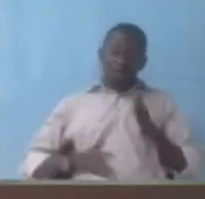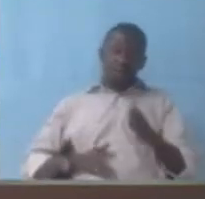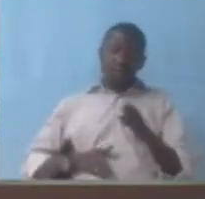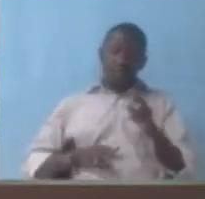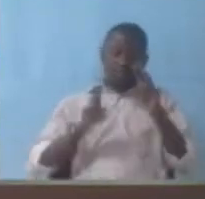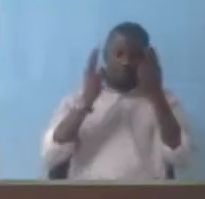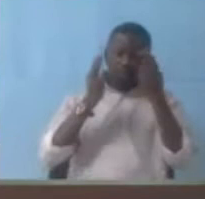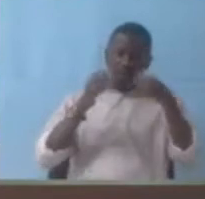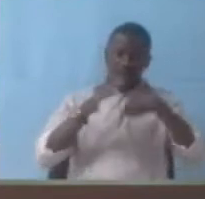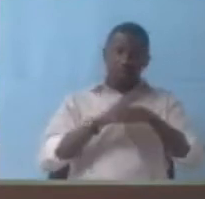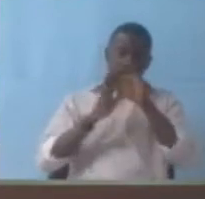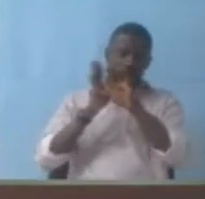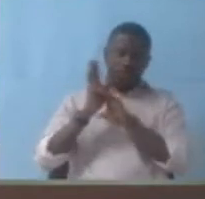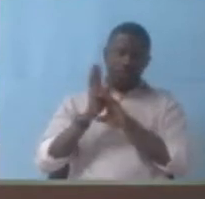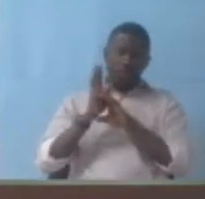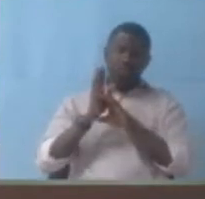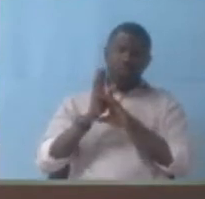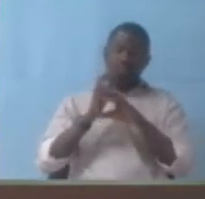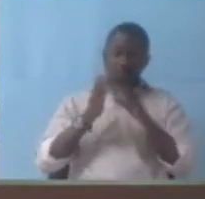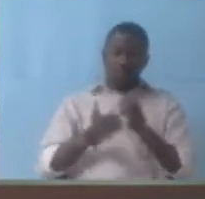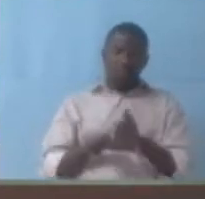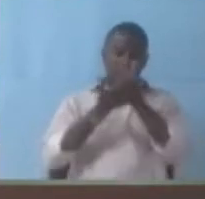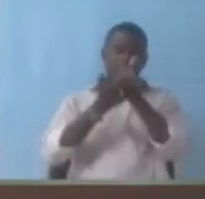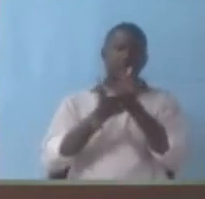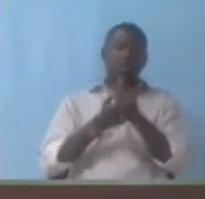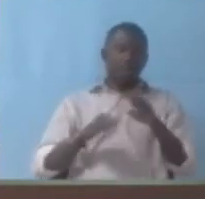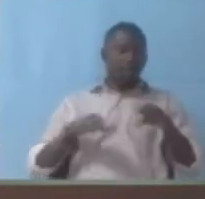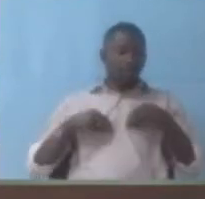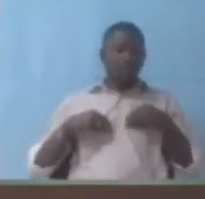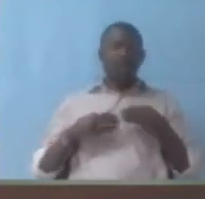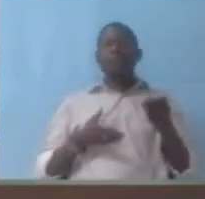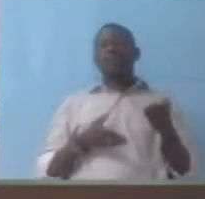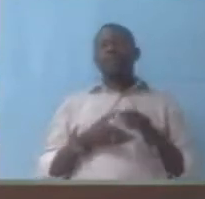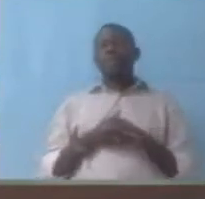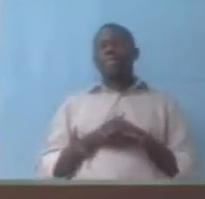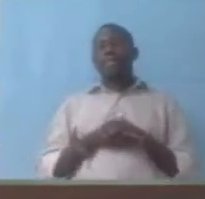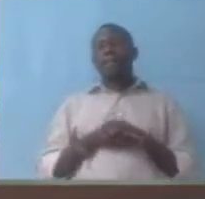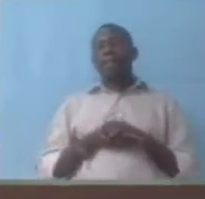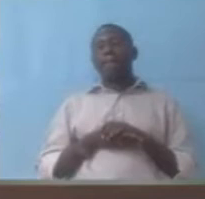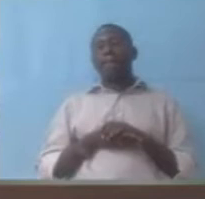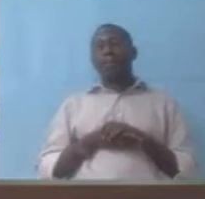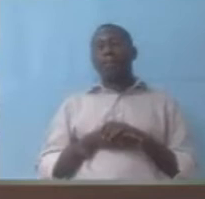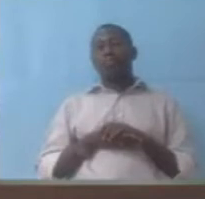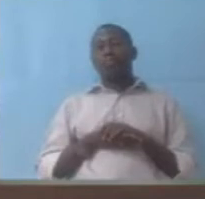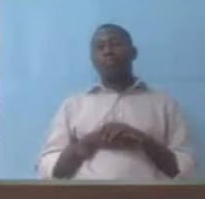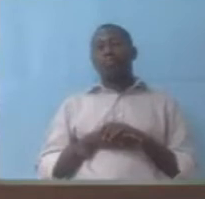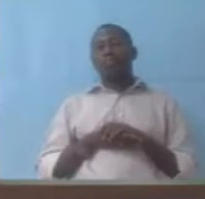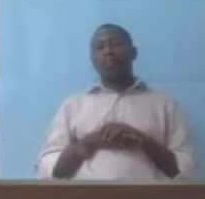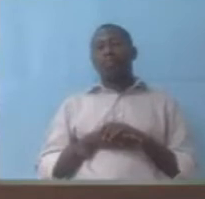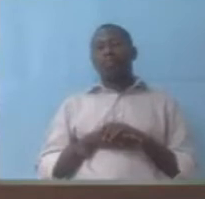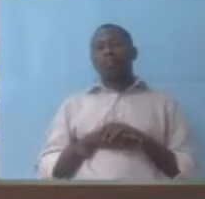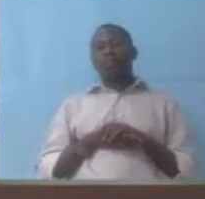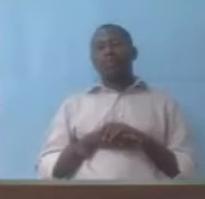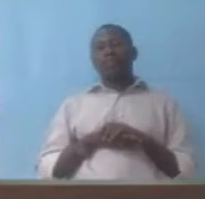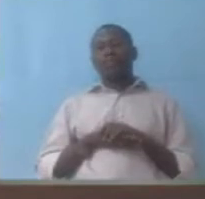the constitution was operative. Hadamaya nyanto sabatindolu neng abarumalu bankoka